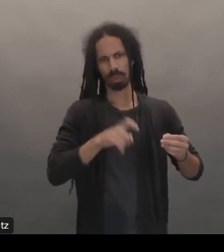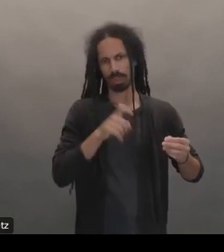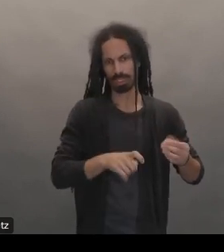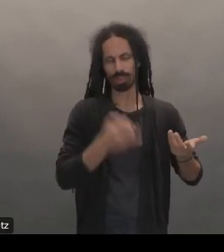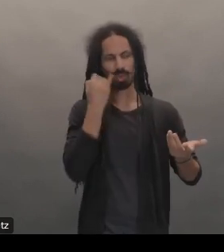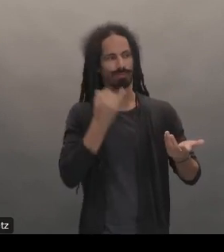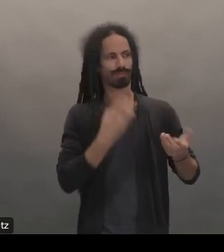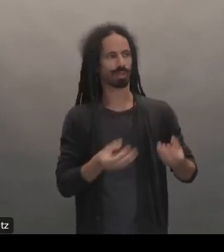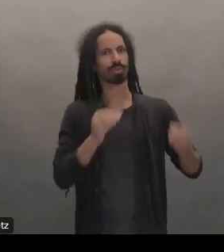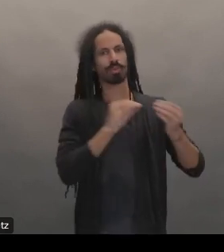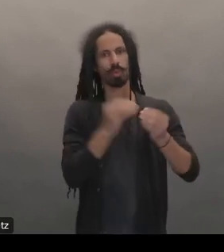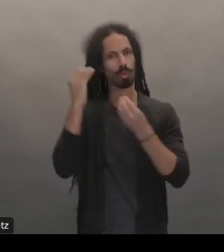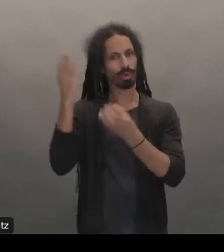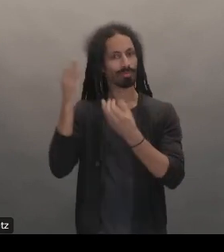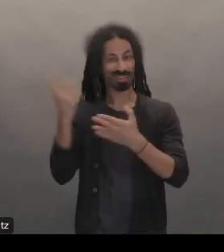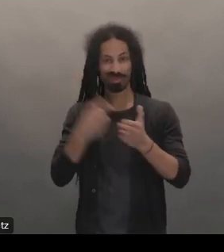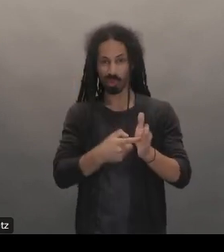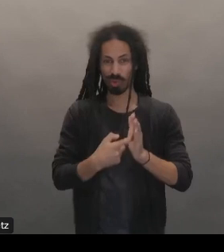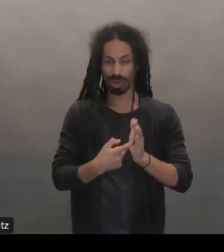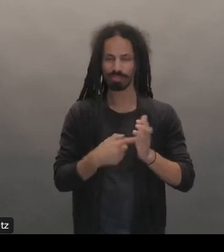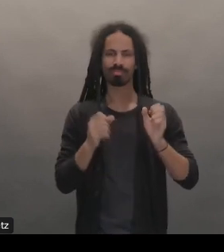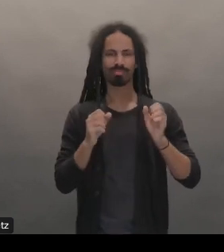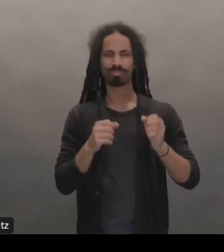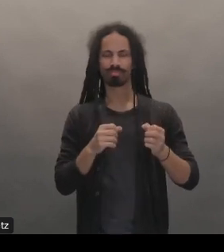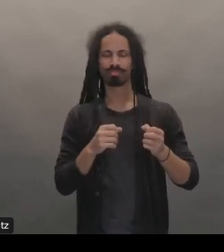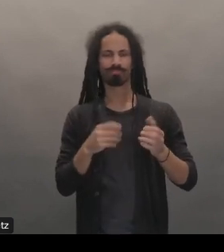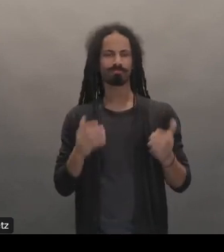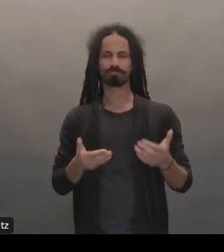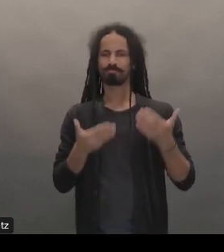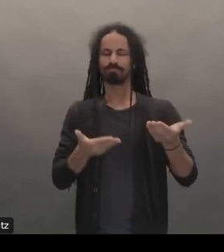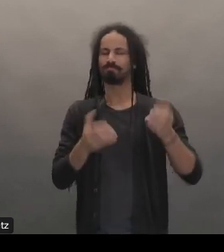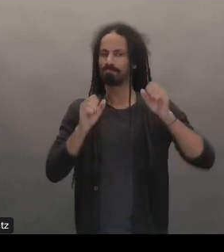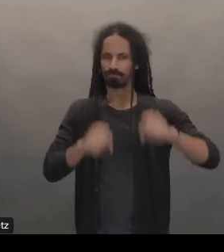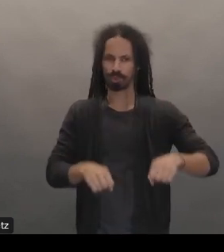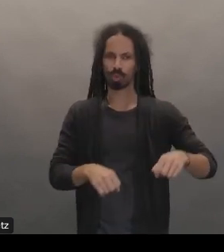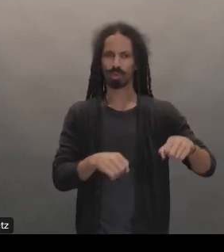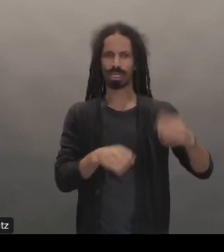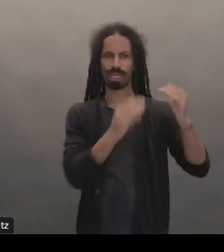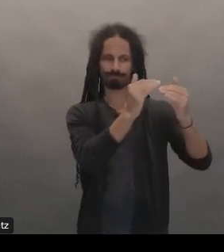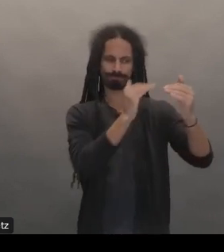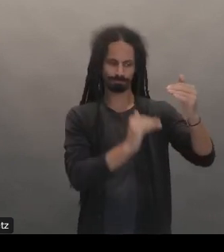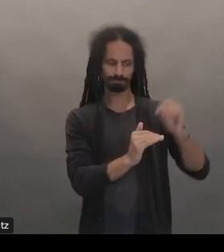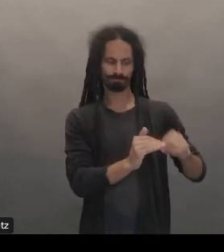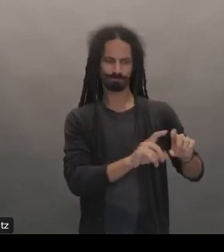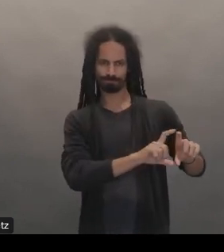information, you are welcome to put it in a note directly underneath the table.